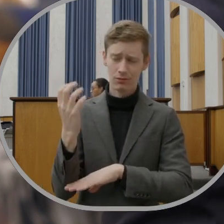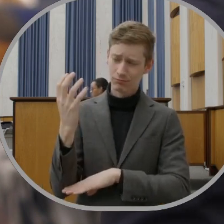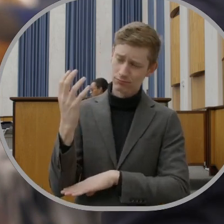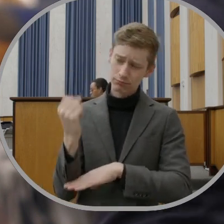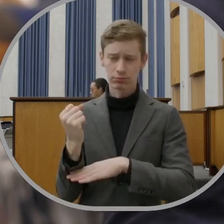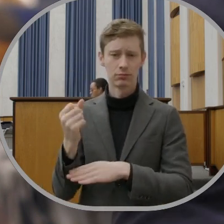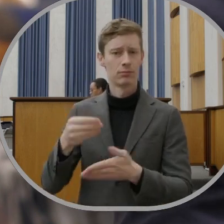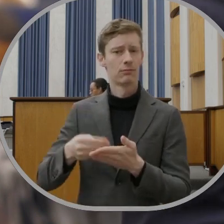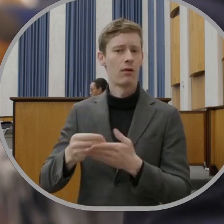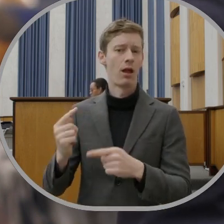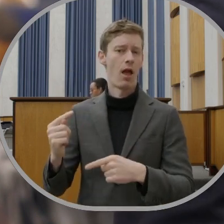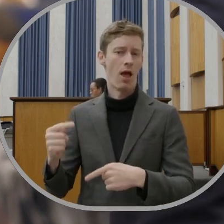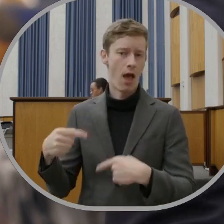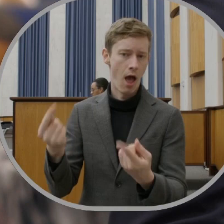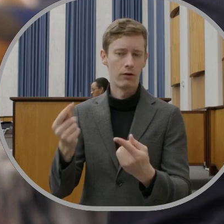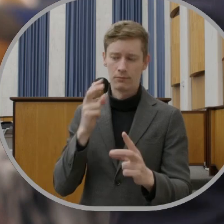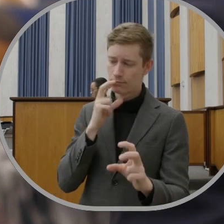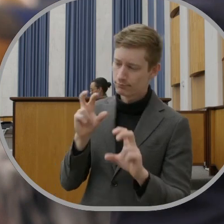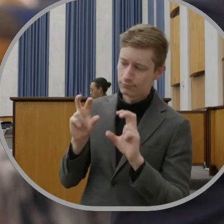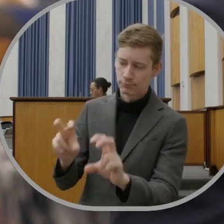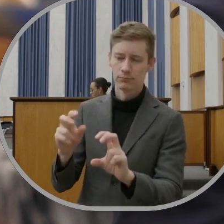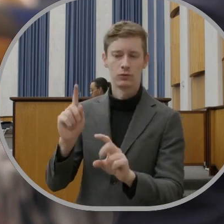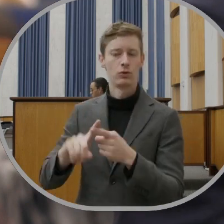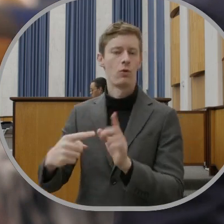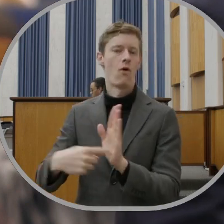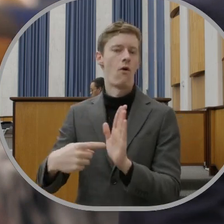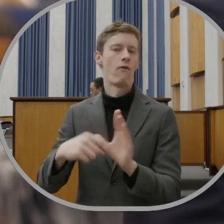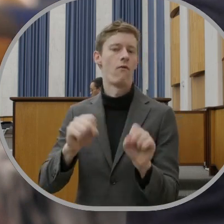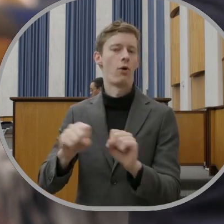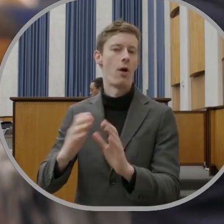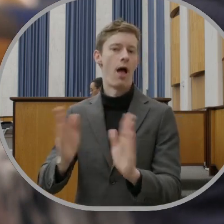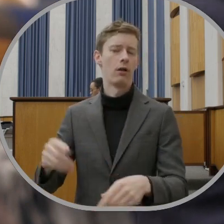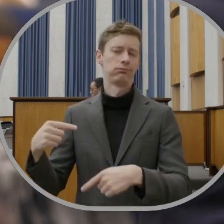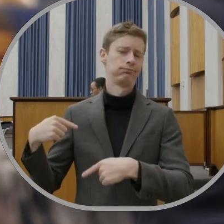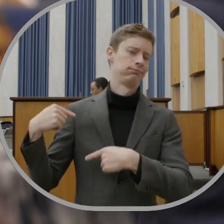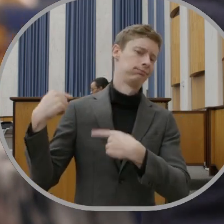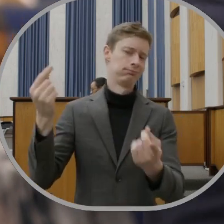the most funding ever dedicated to affordable housing in Richmond's history.